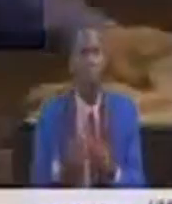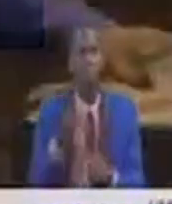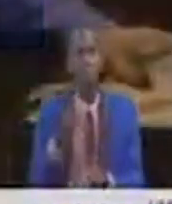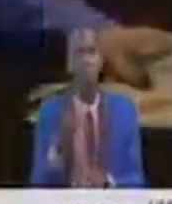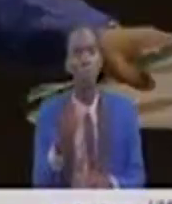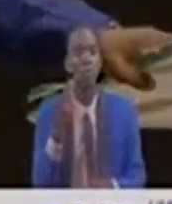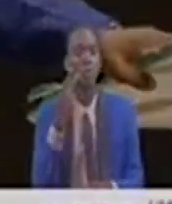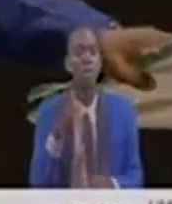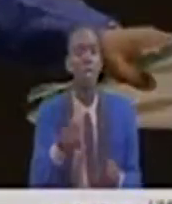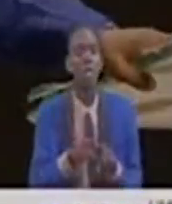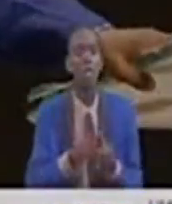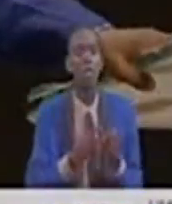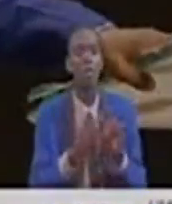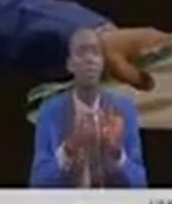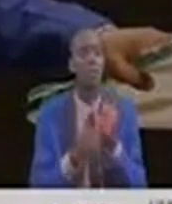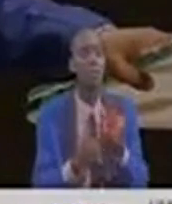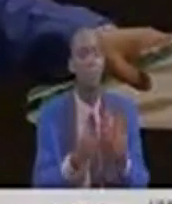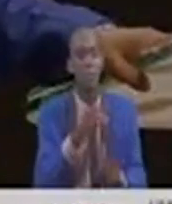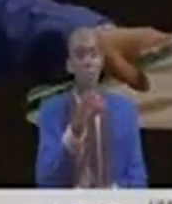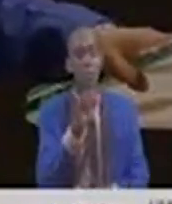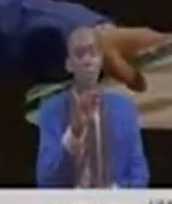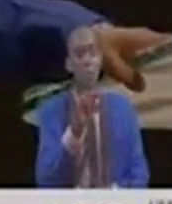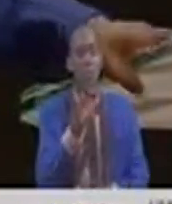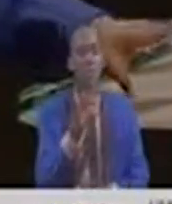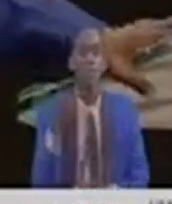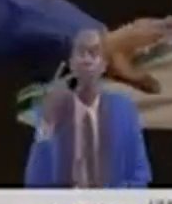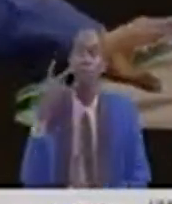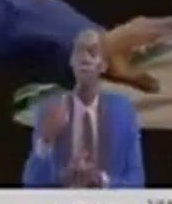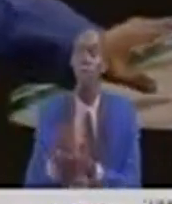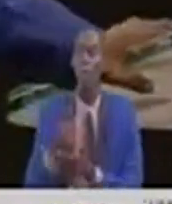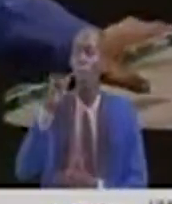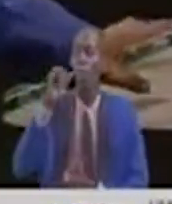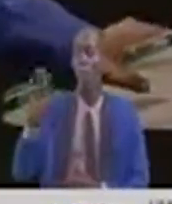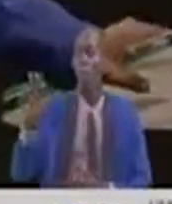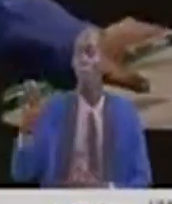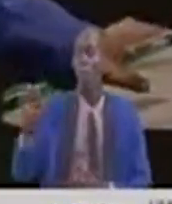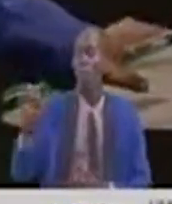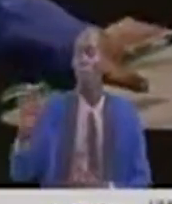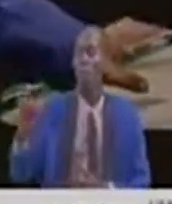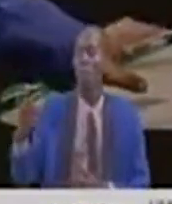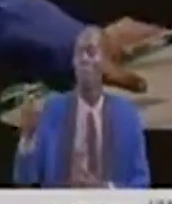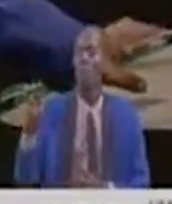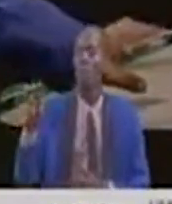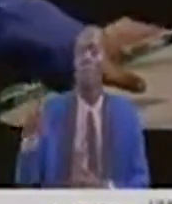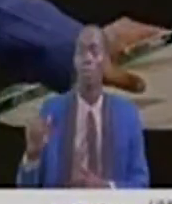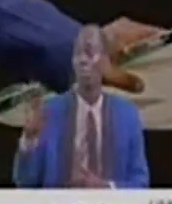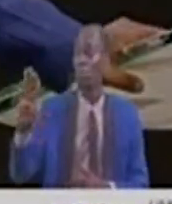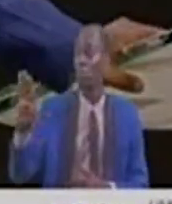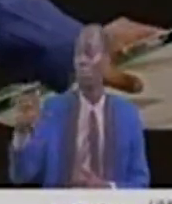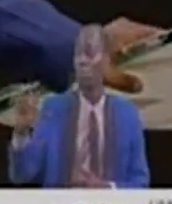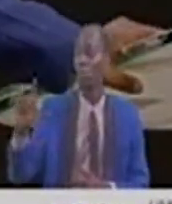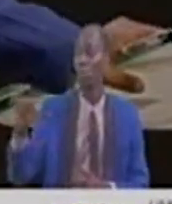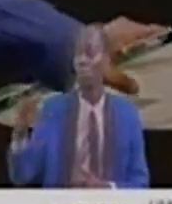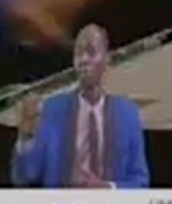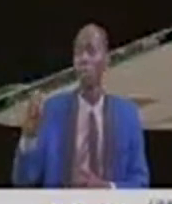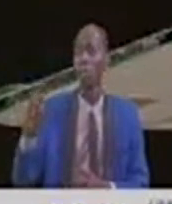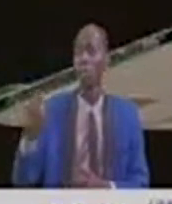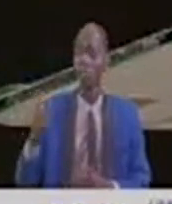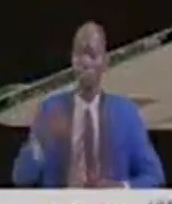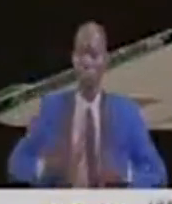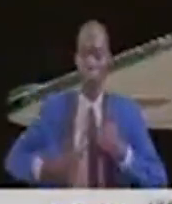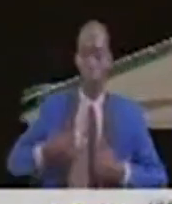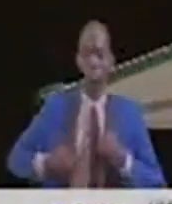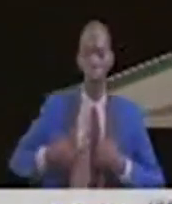David saw Bathsheba washing herself, and he saw her nakedness accidentally.